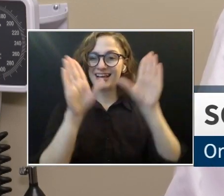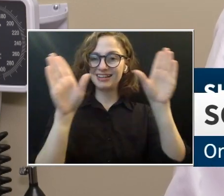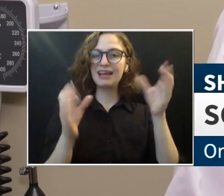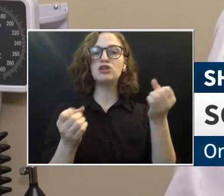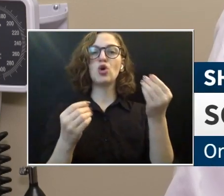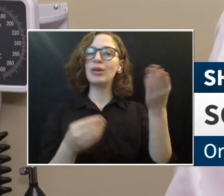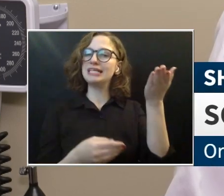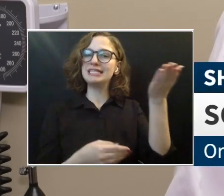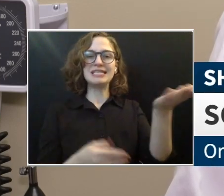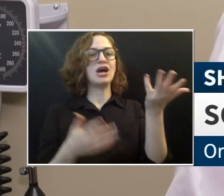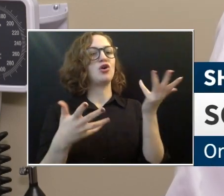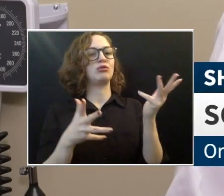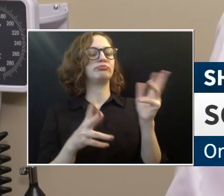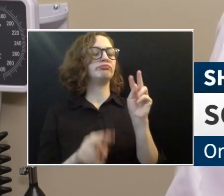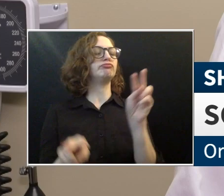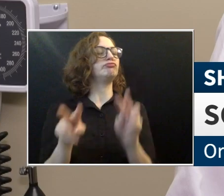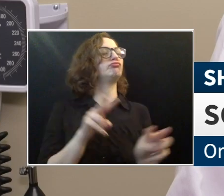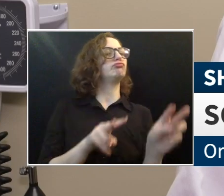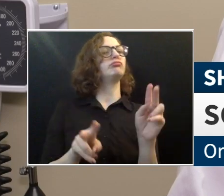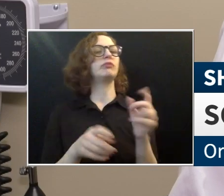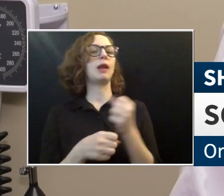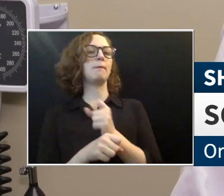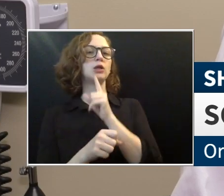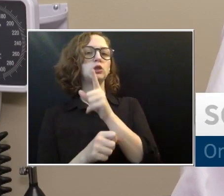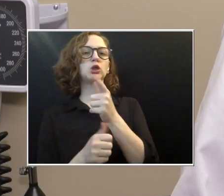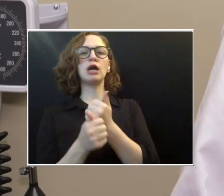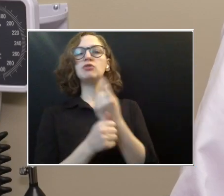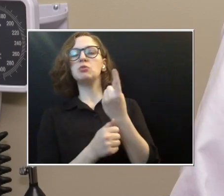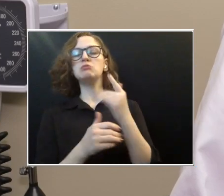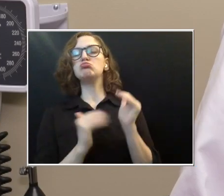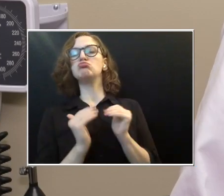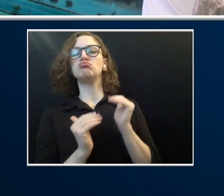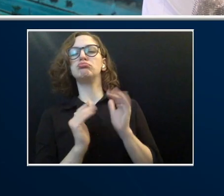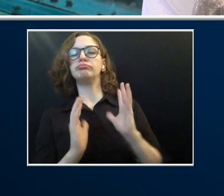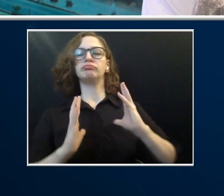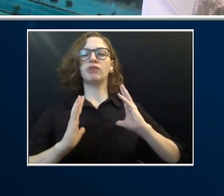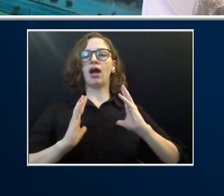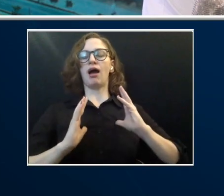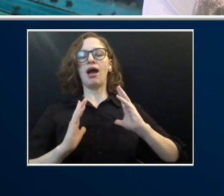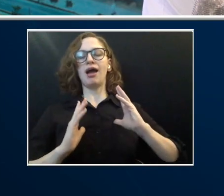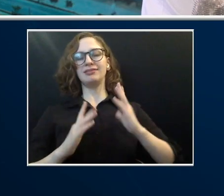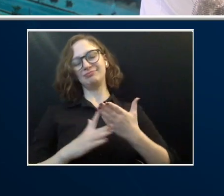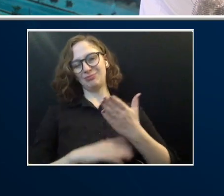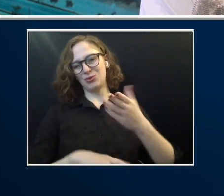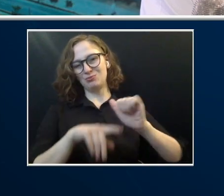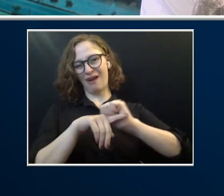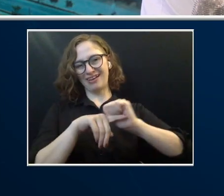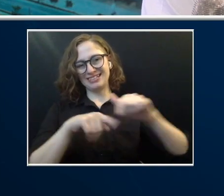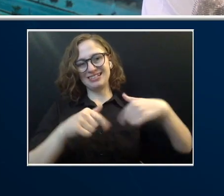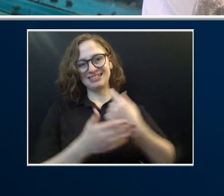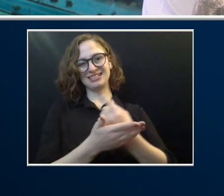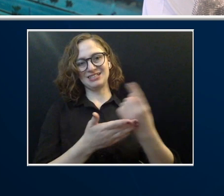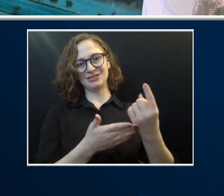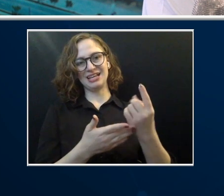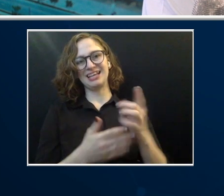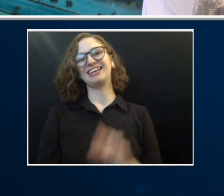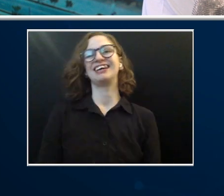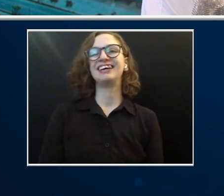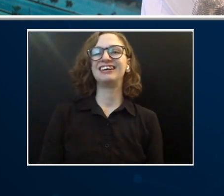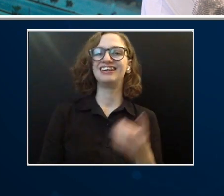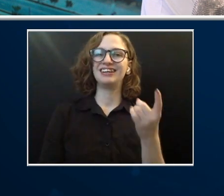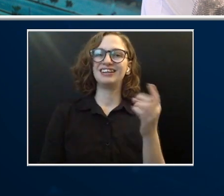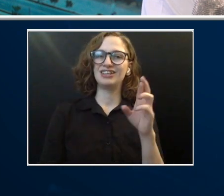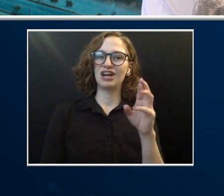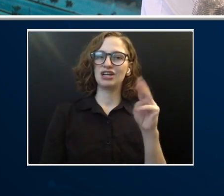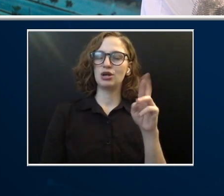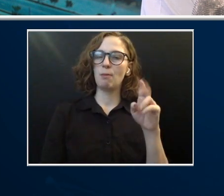as they go through practices and things as the week goes on. Okay, well, Dr. Mullen, I understand you can't see me,